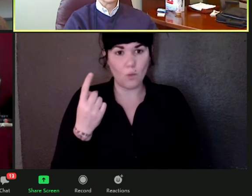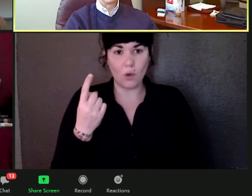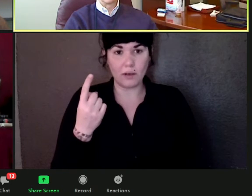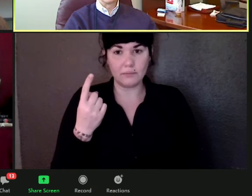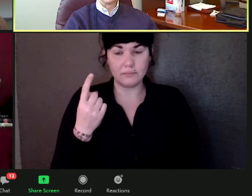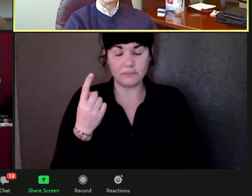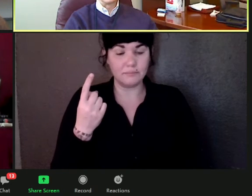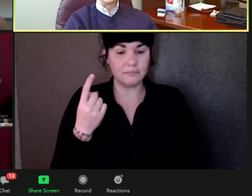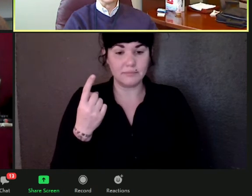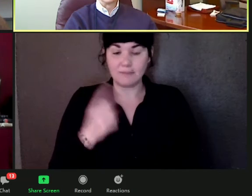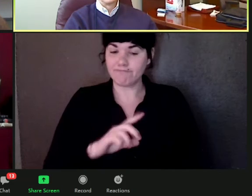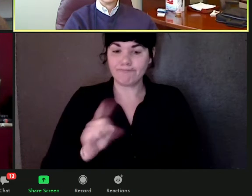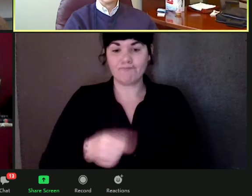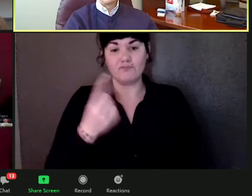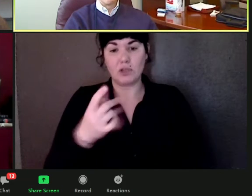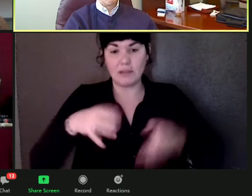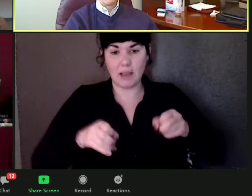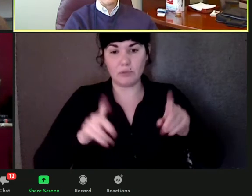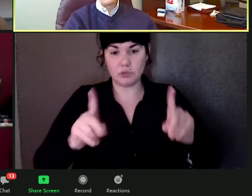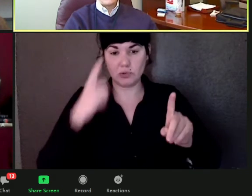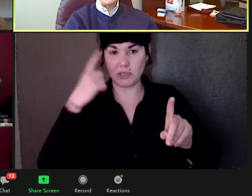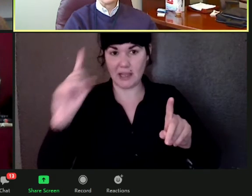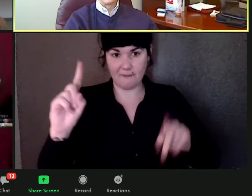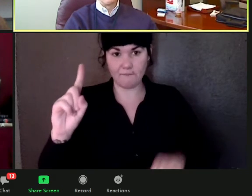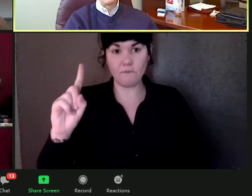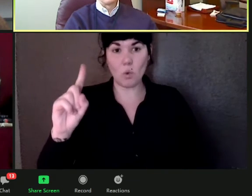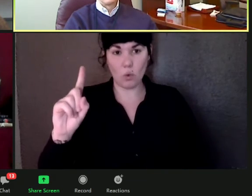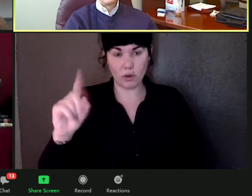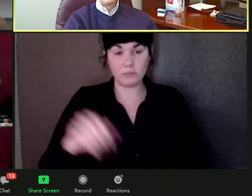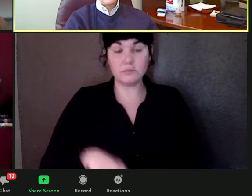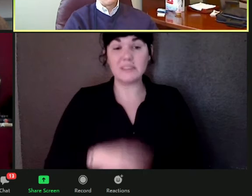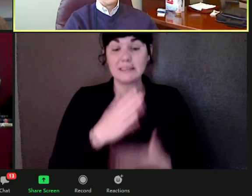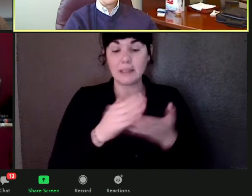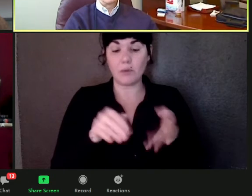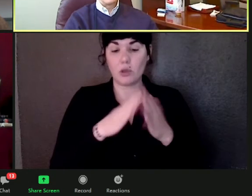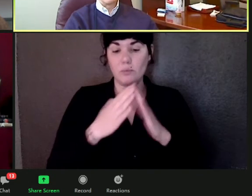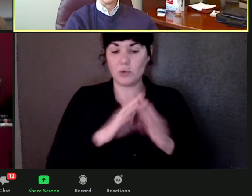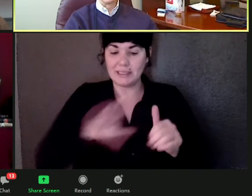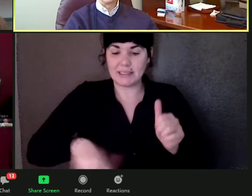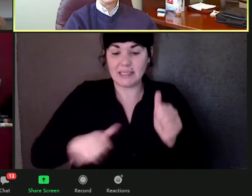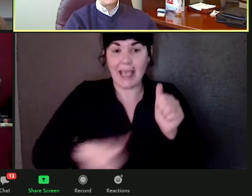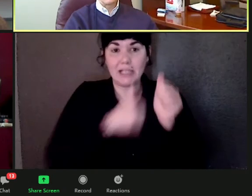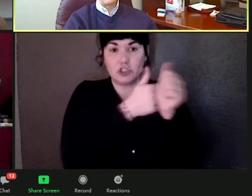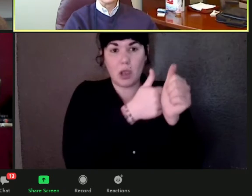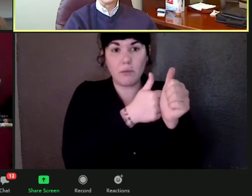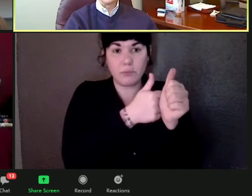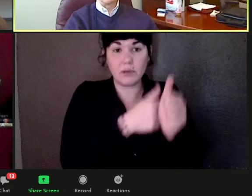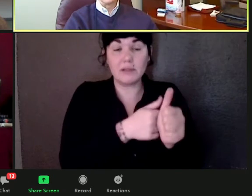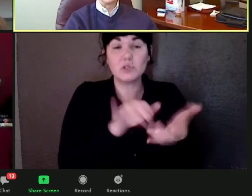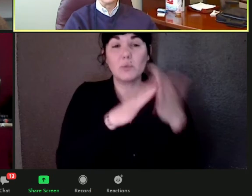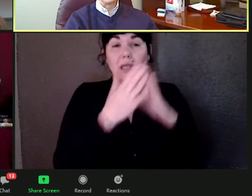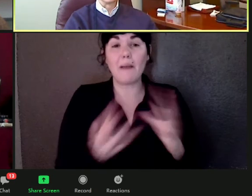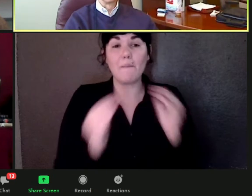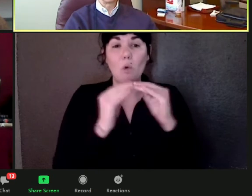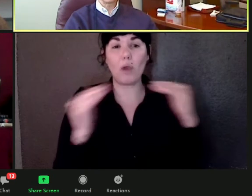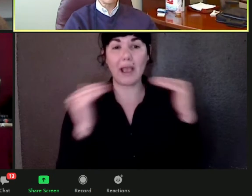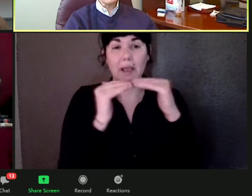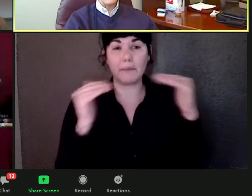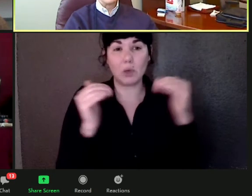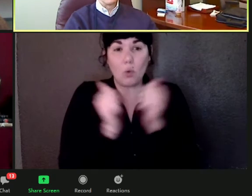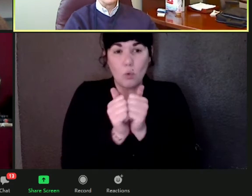when it comes to their facilities to be more equitable with their neighbors across the state of Michigan.